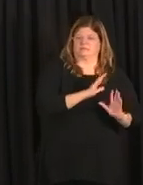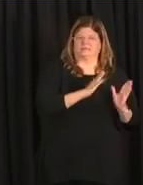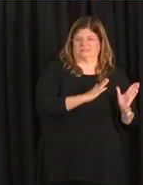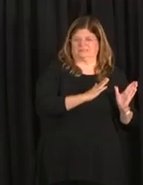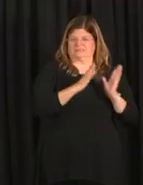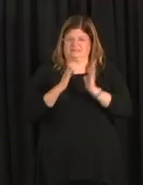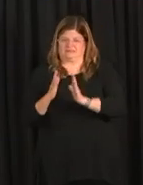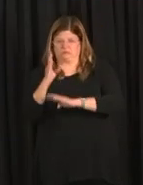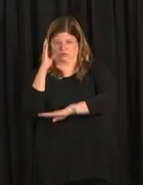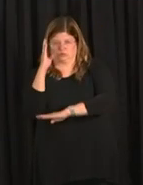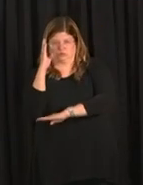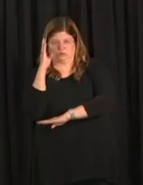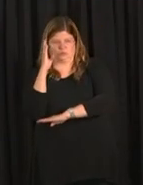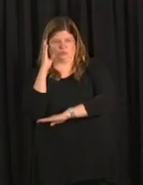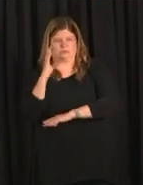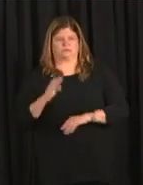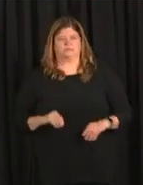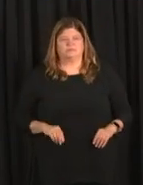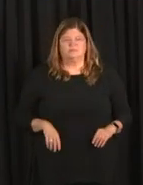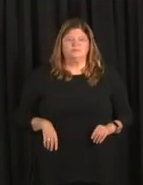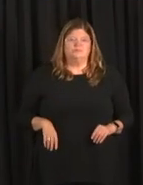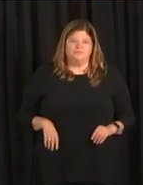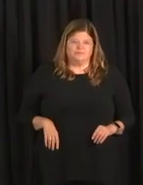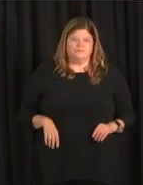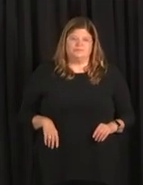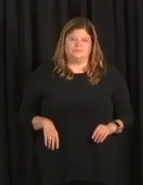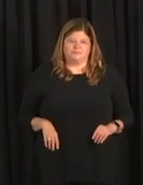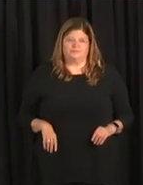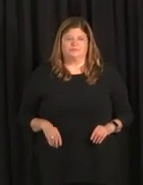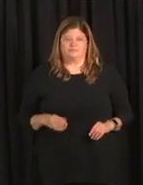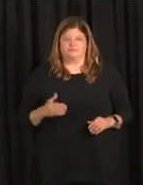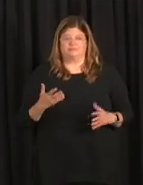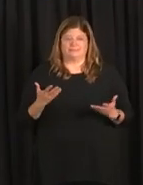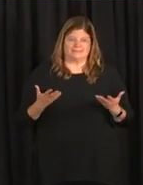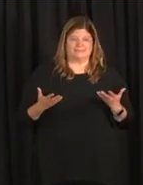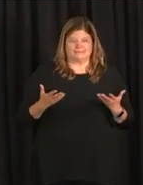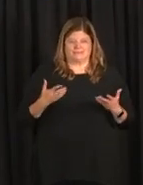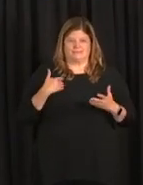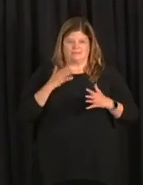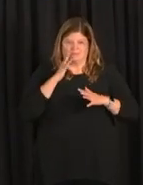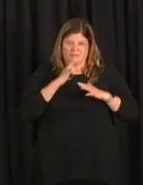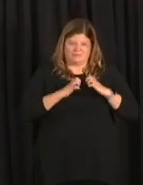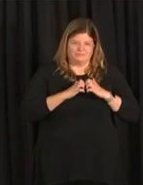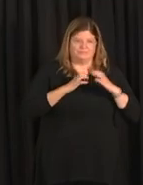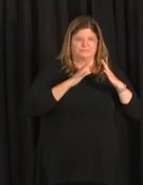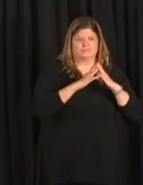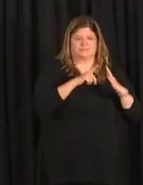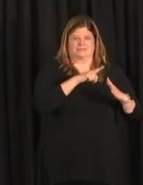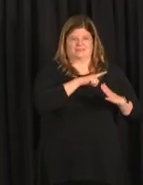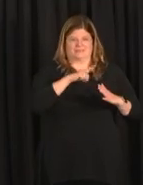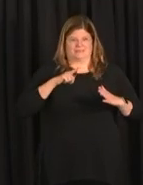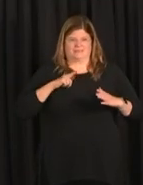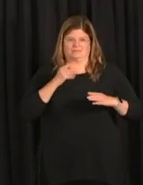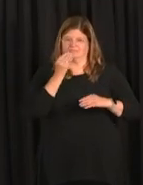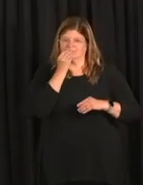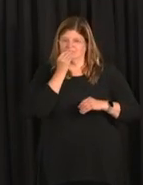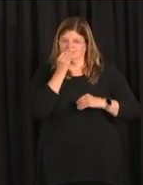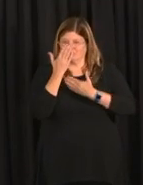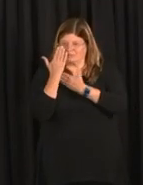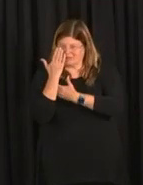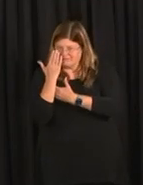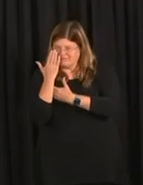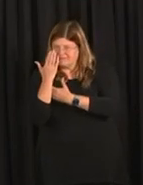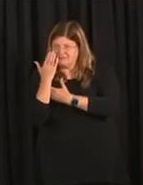we are reinstituting the legislative breakfast that we have traditionally had before a legislative meeting, although it will be